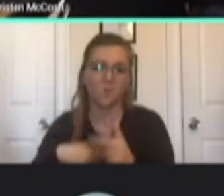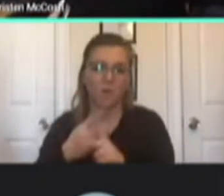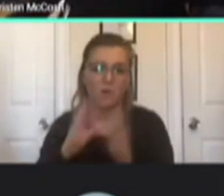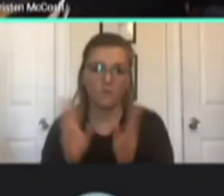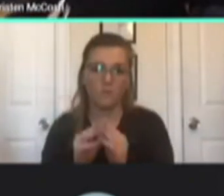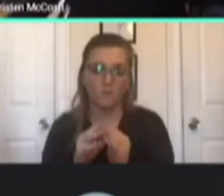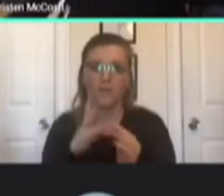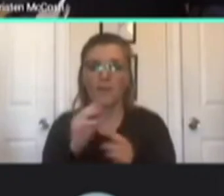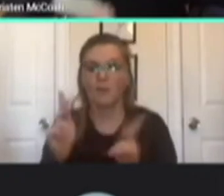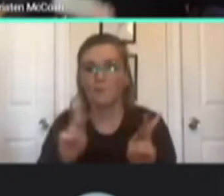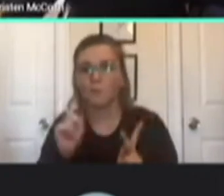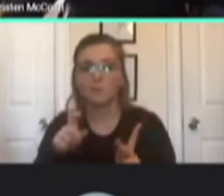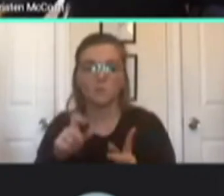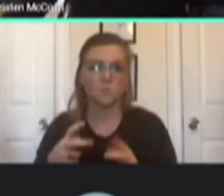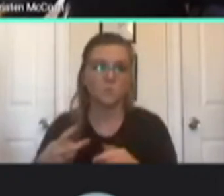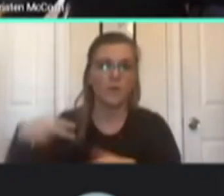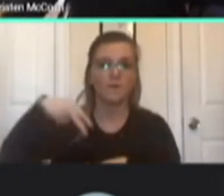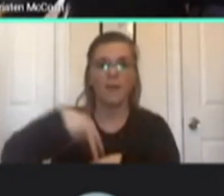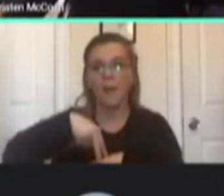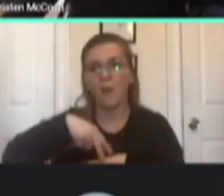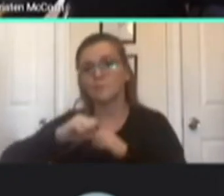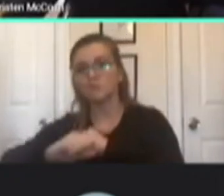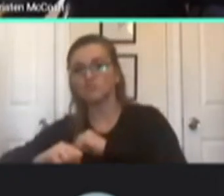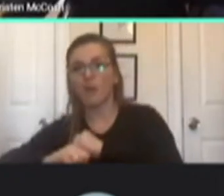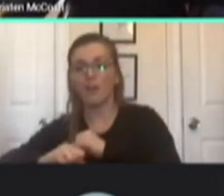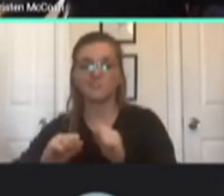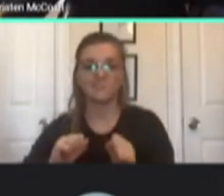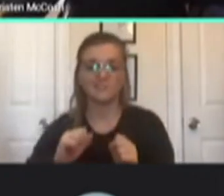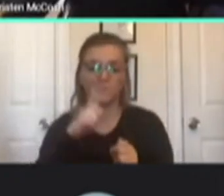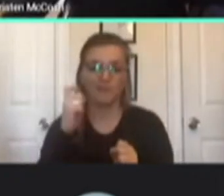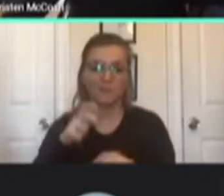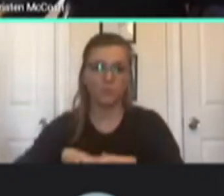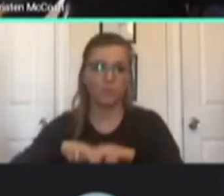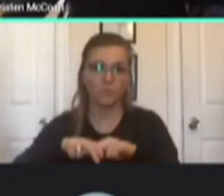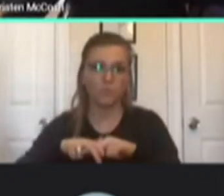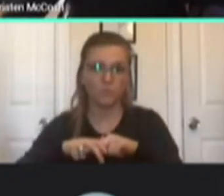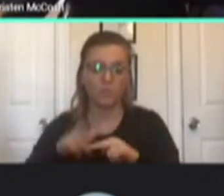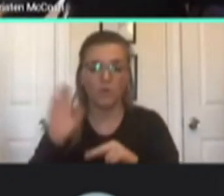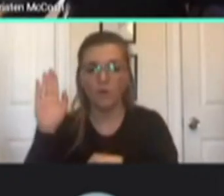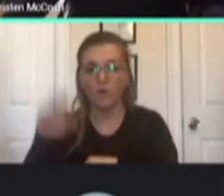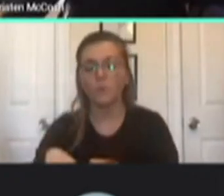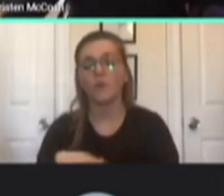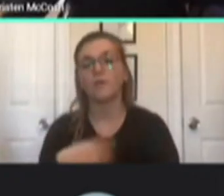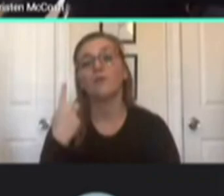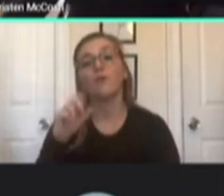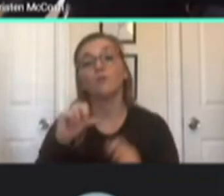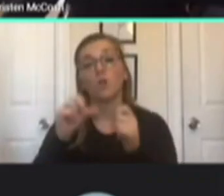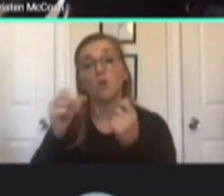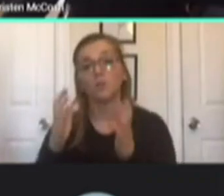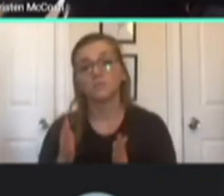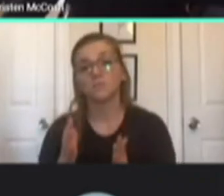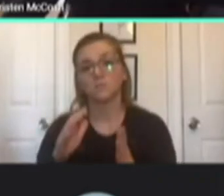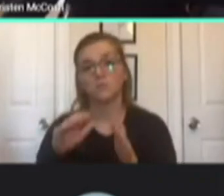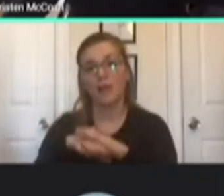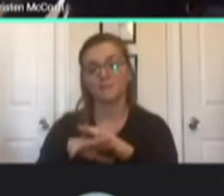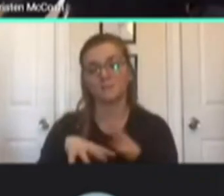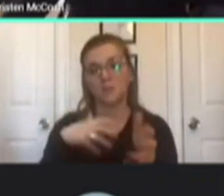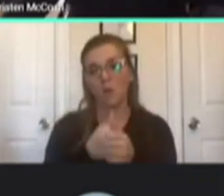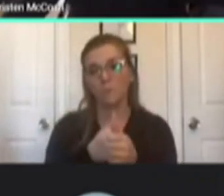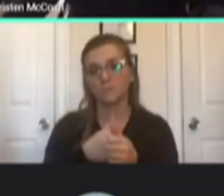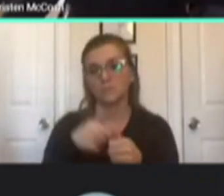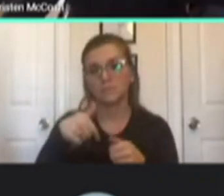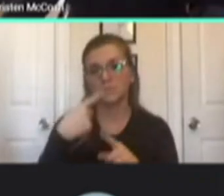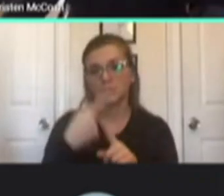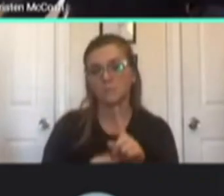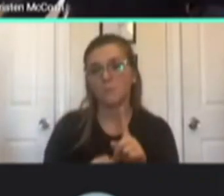people need to probably move and stretch. So for architectural access updates this month, the only thing we really want to say is